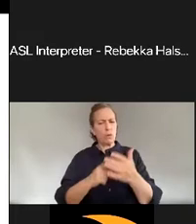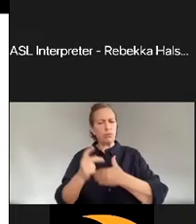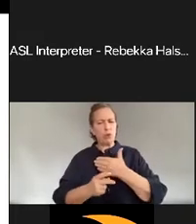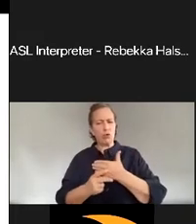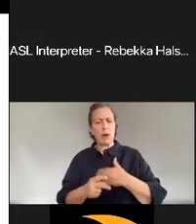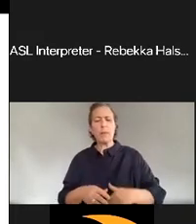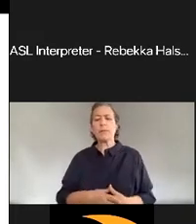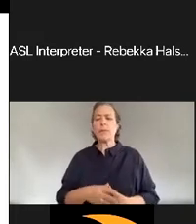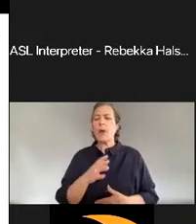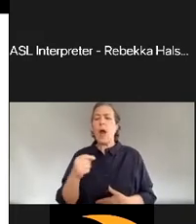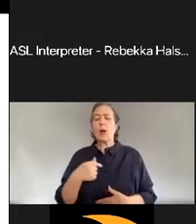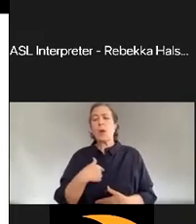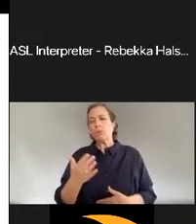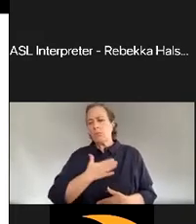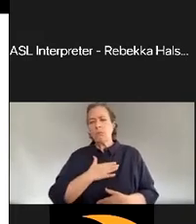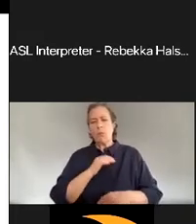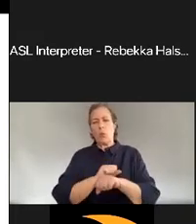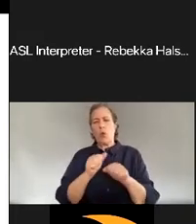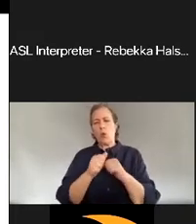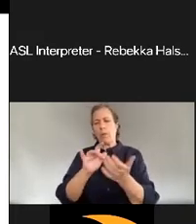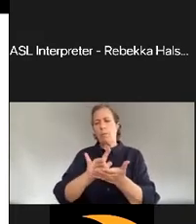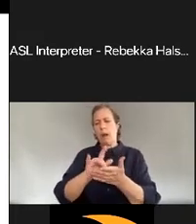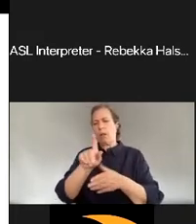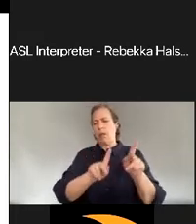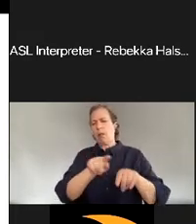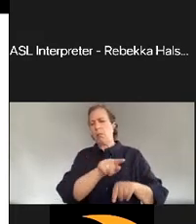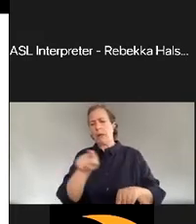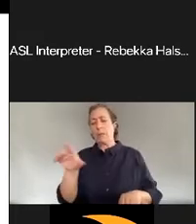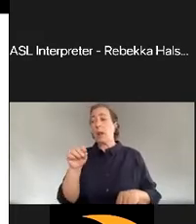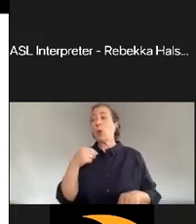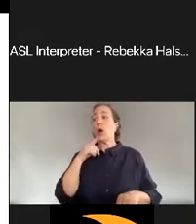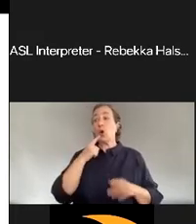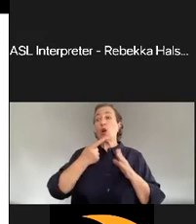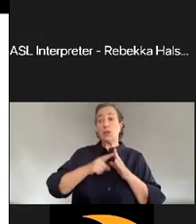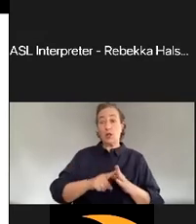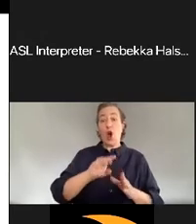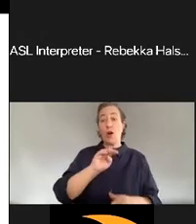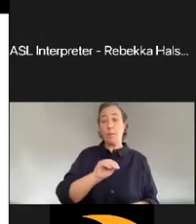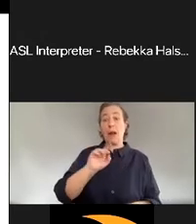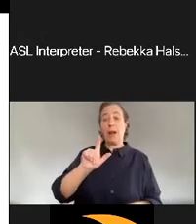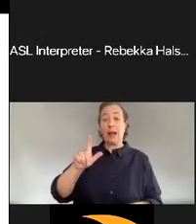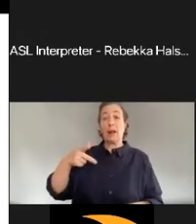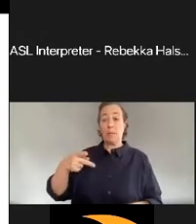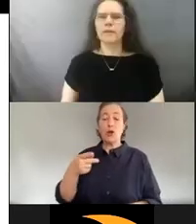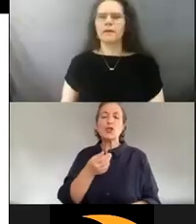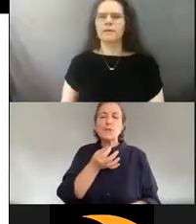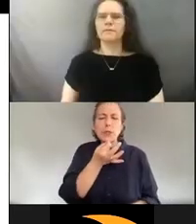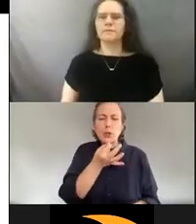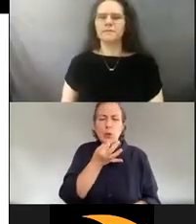with medical providers, and we'll be starting up an official medical legal partnership in a few months. And thank you so much,